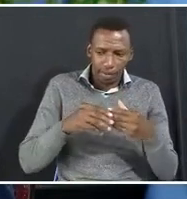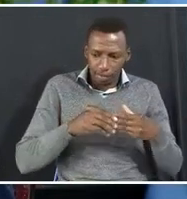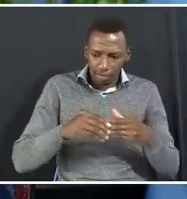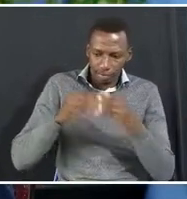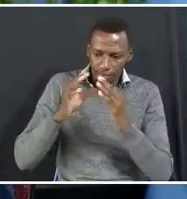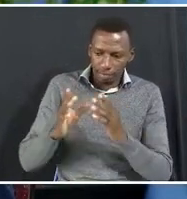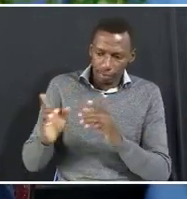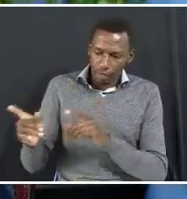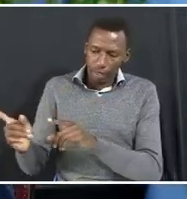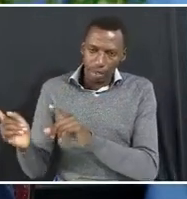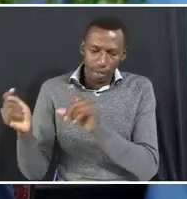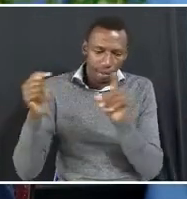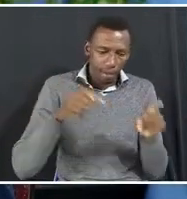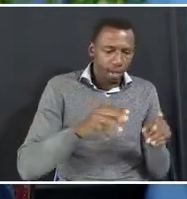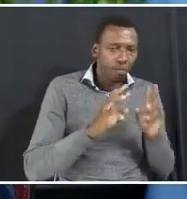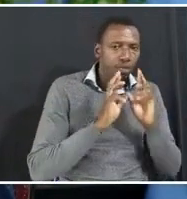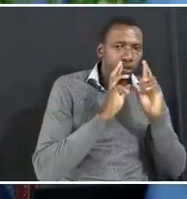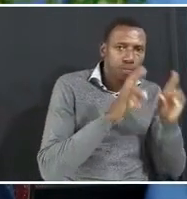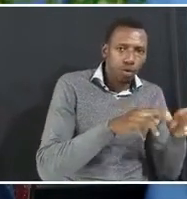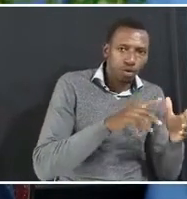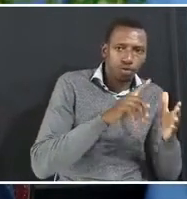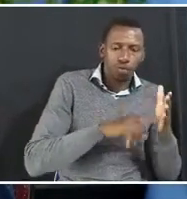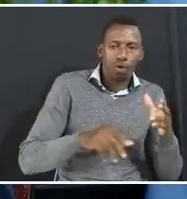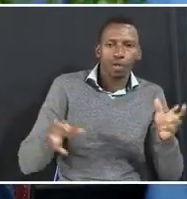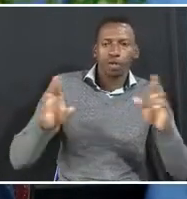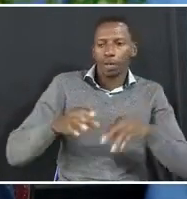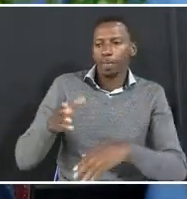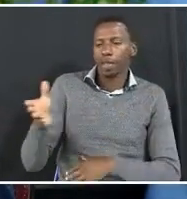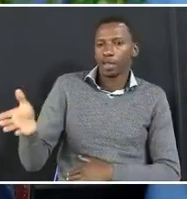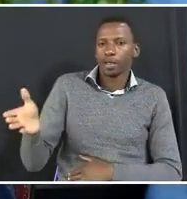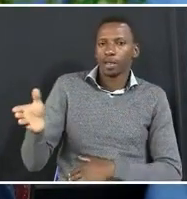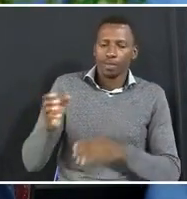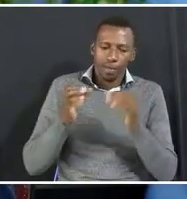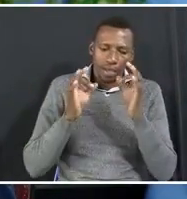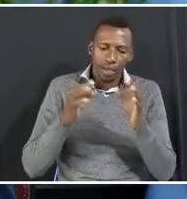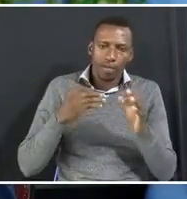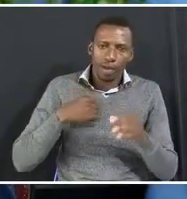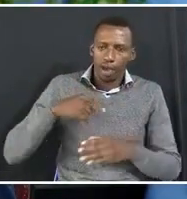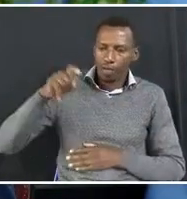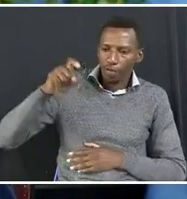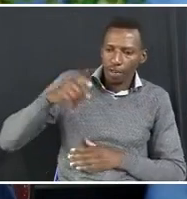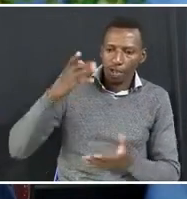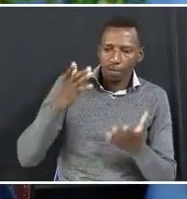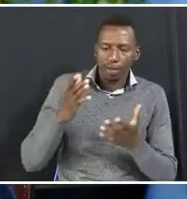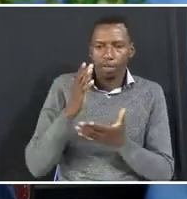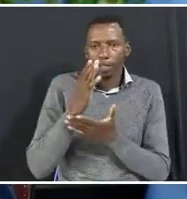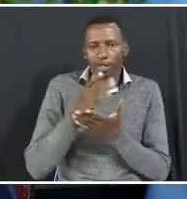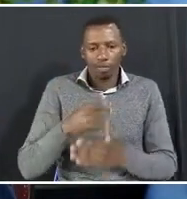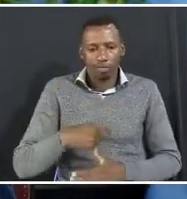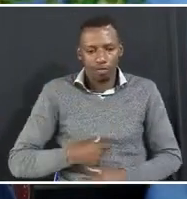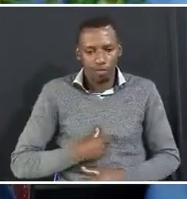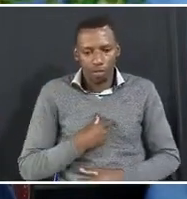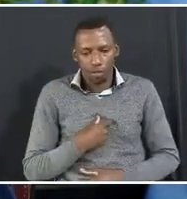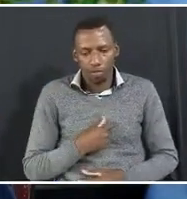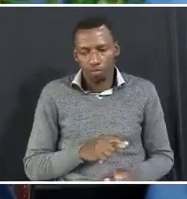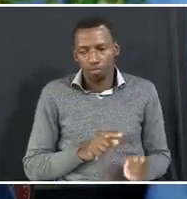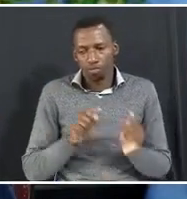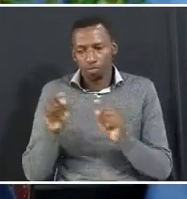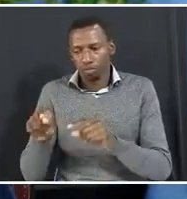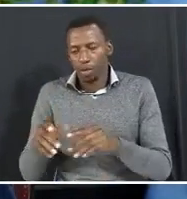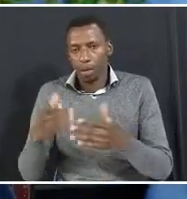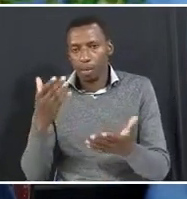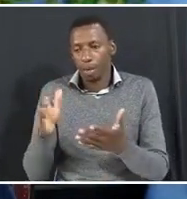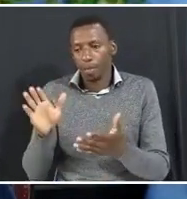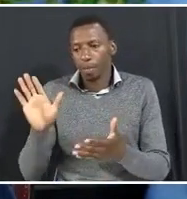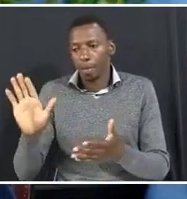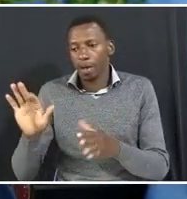comes and reports whatever is happening. And if there be need, for example, for some visitation to take place, probably a member is